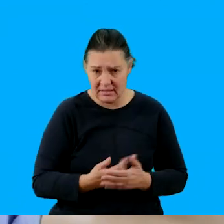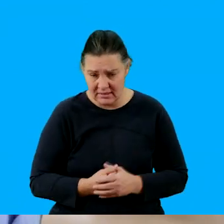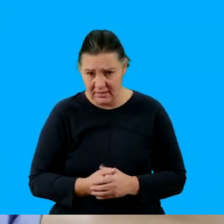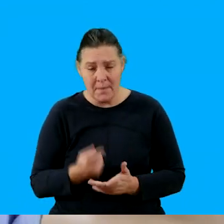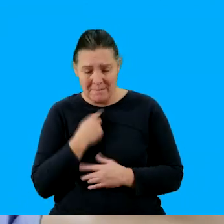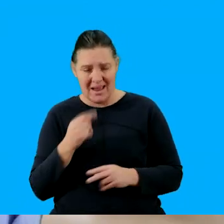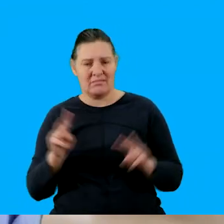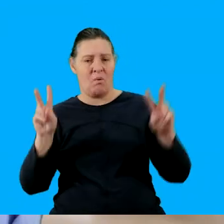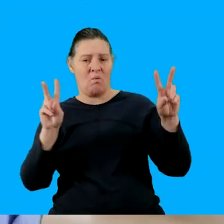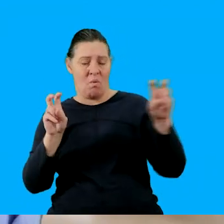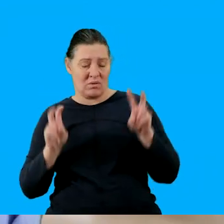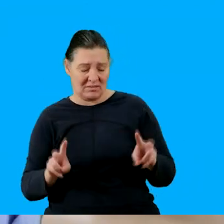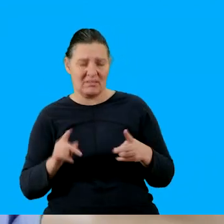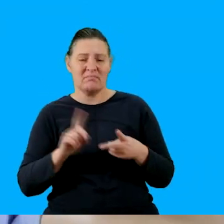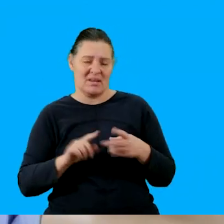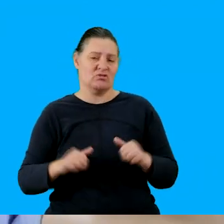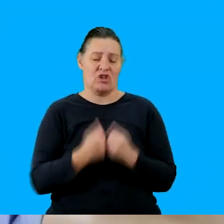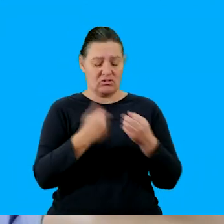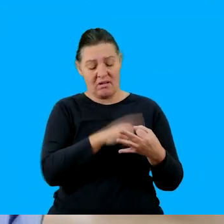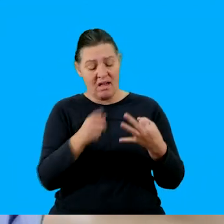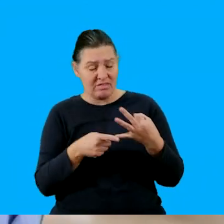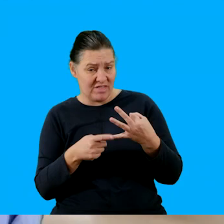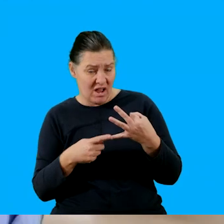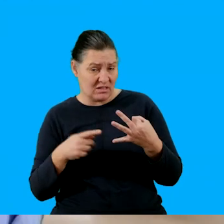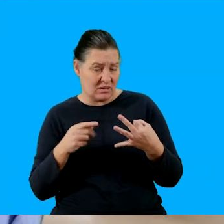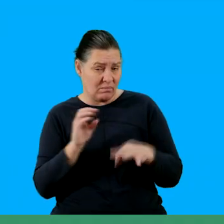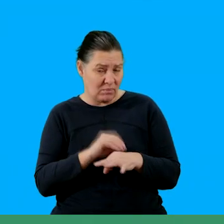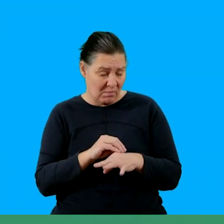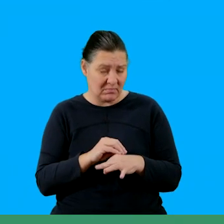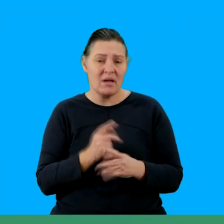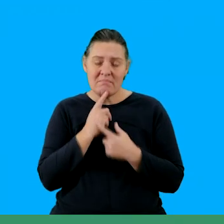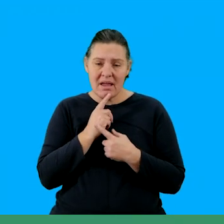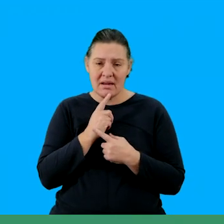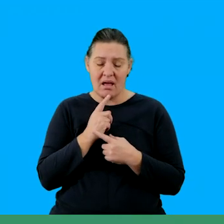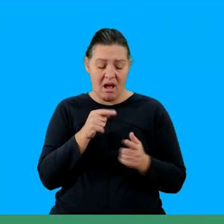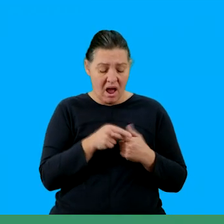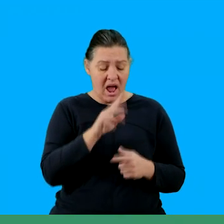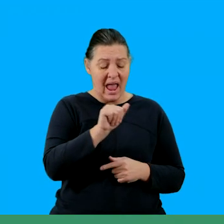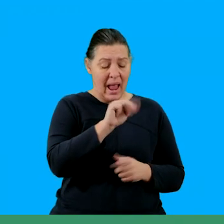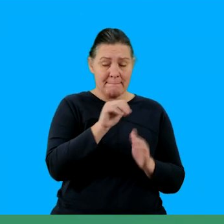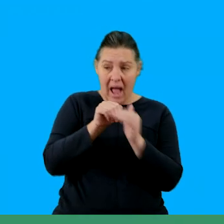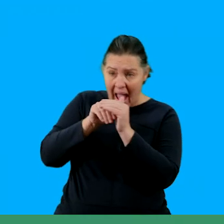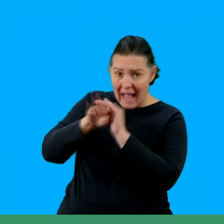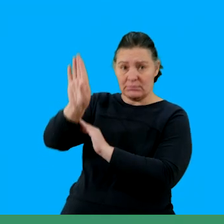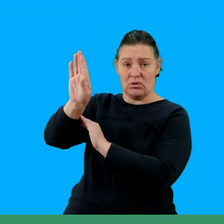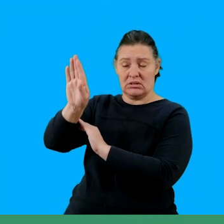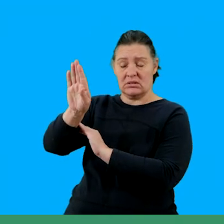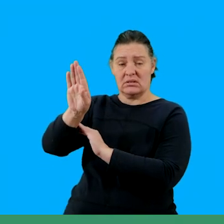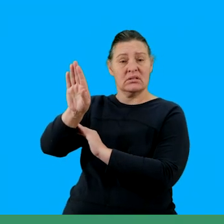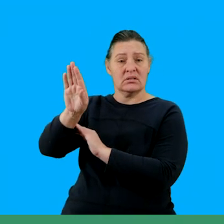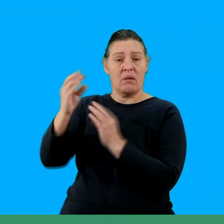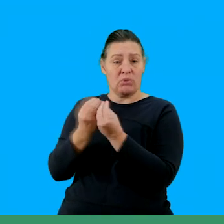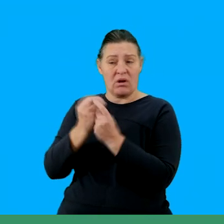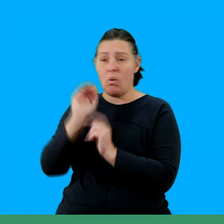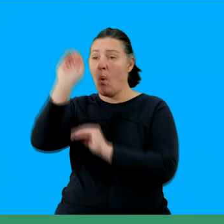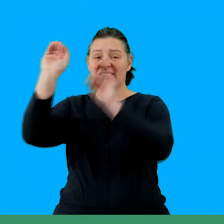second quotation that shows a challenge. And then the third one is the idea that AM can no longer export